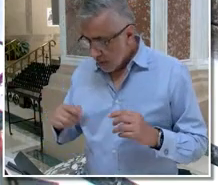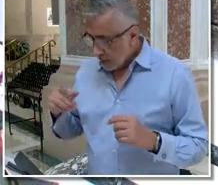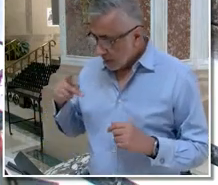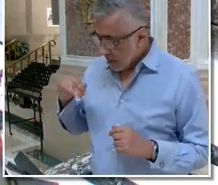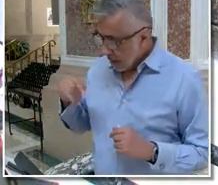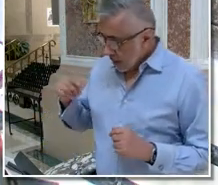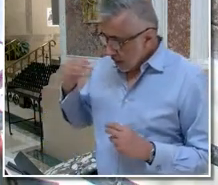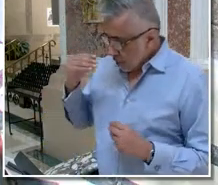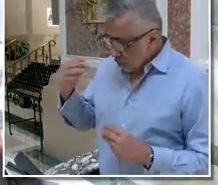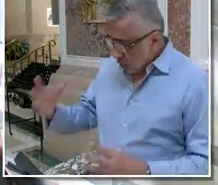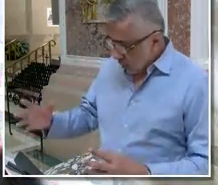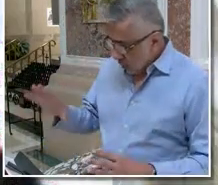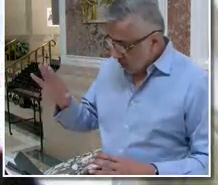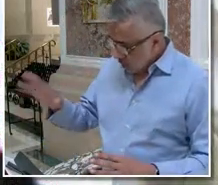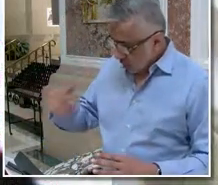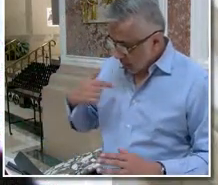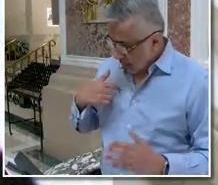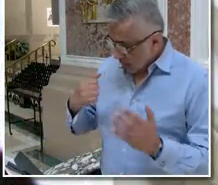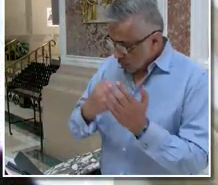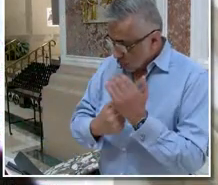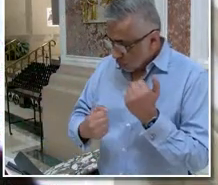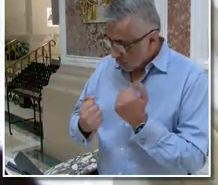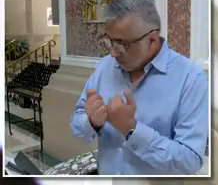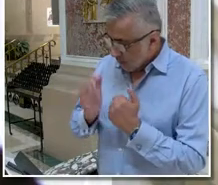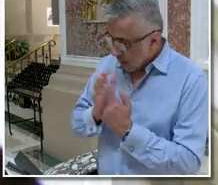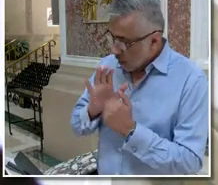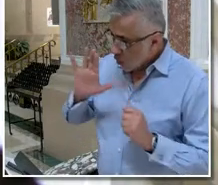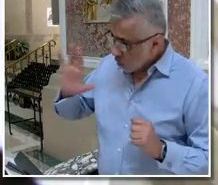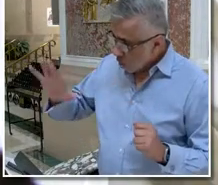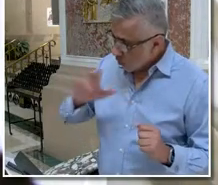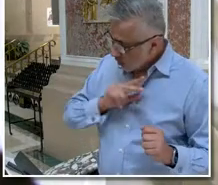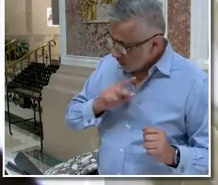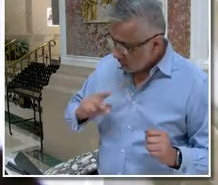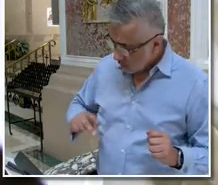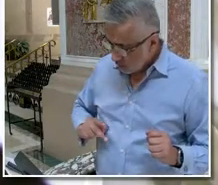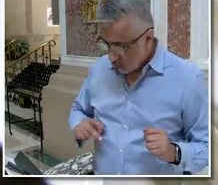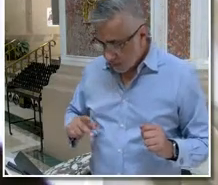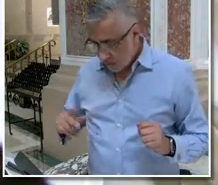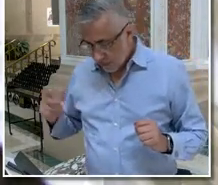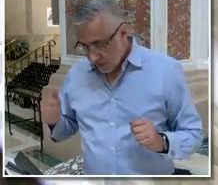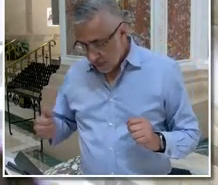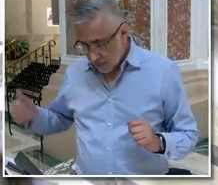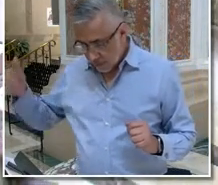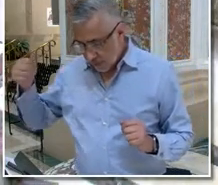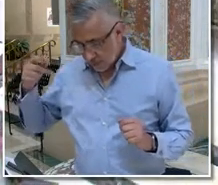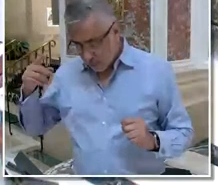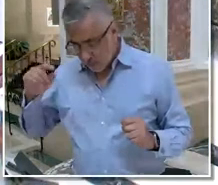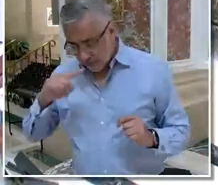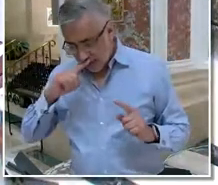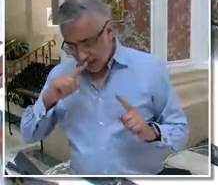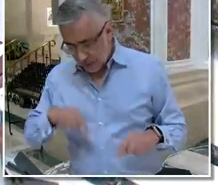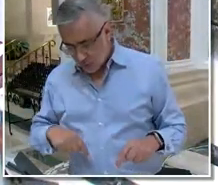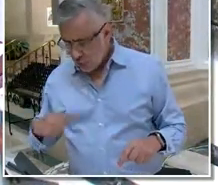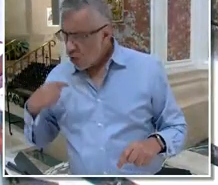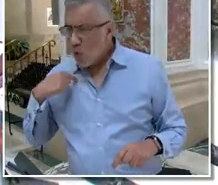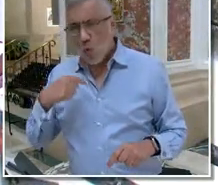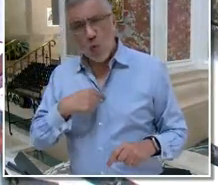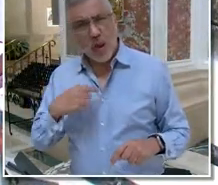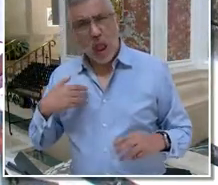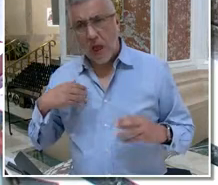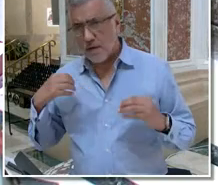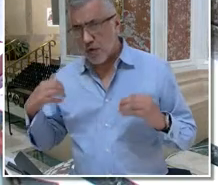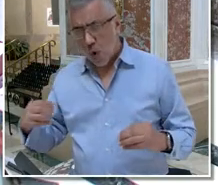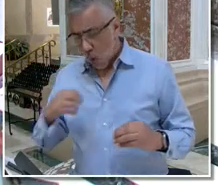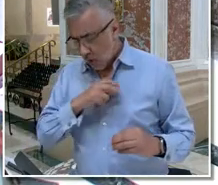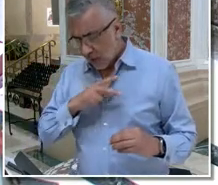Pilate said to them, "Shall I crucify your king?" The chief priests answered, "We have no